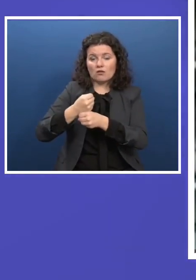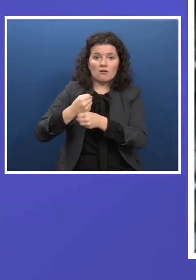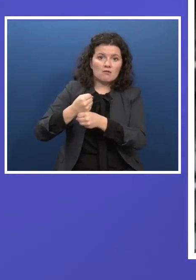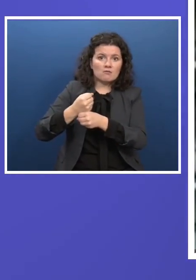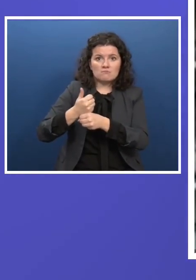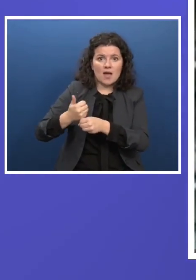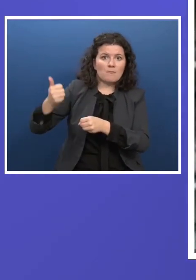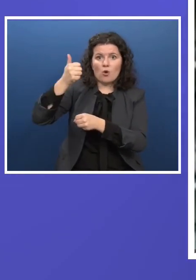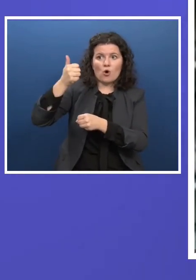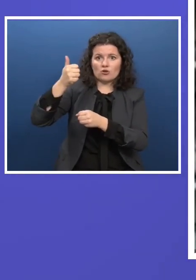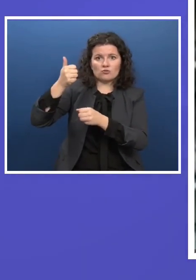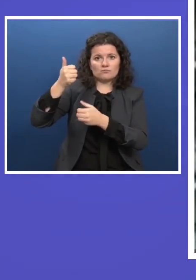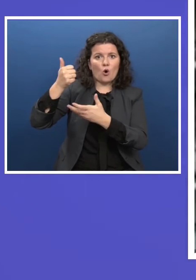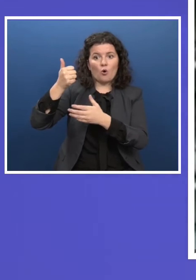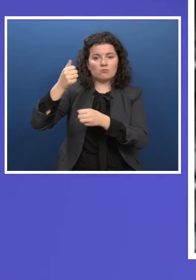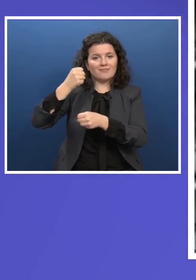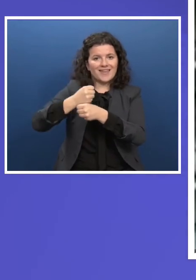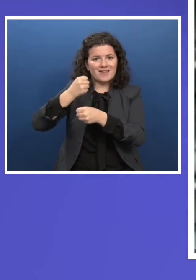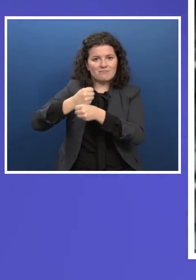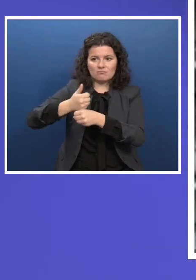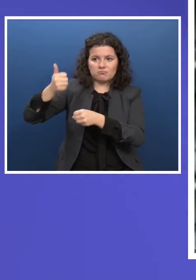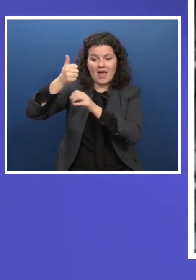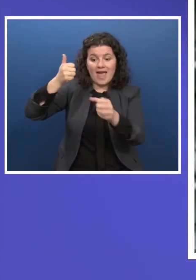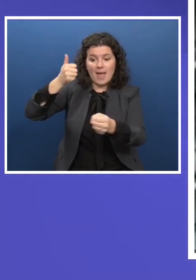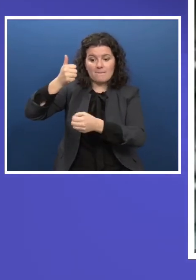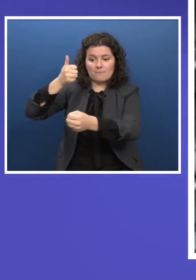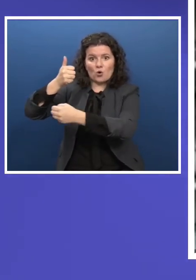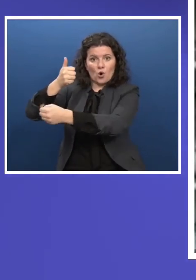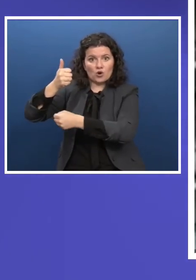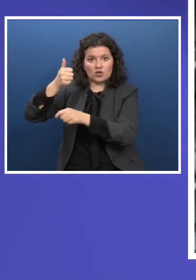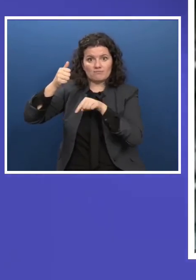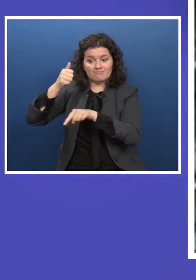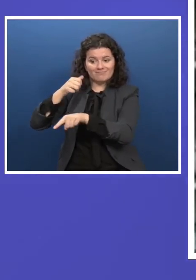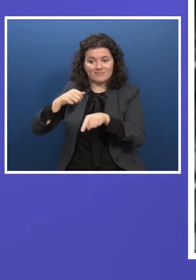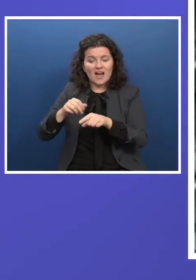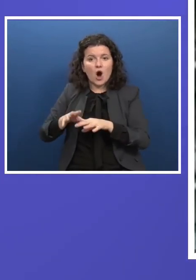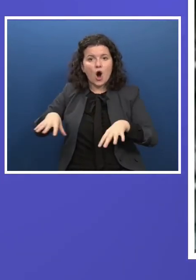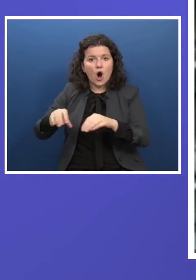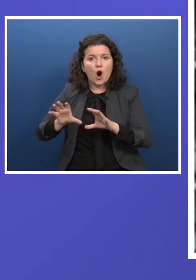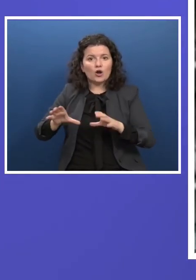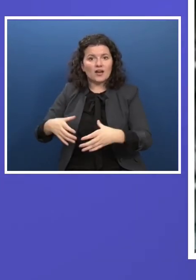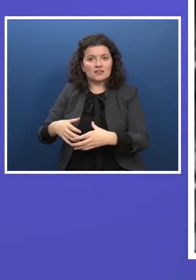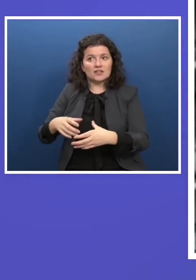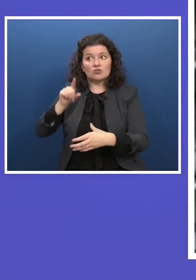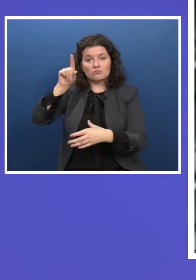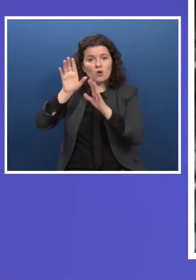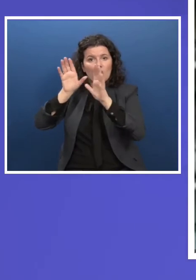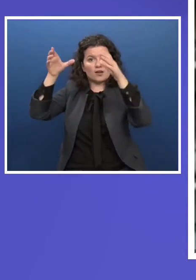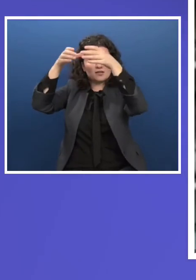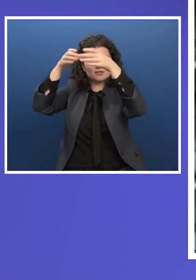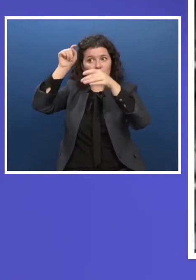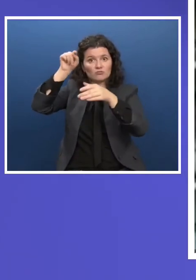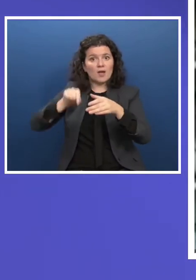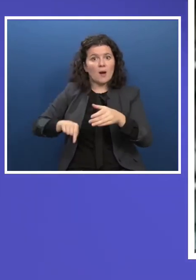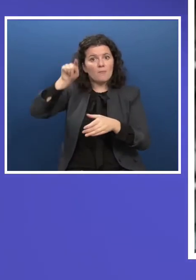they can make their point. And you can do that in each and every single workplace. And raising